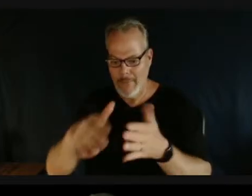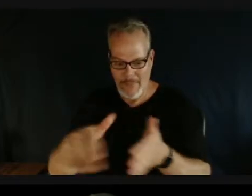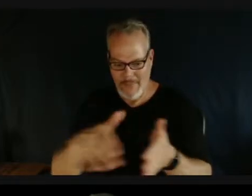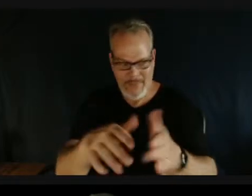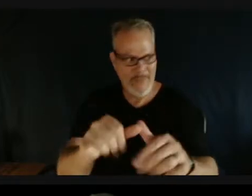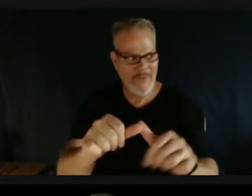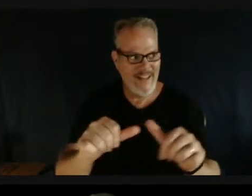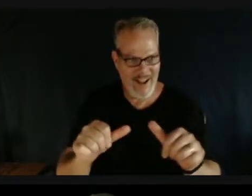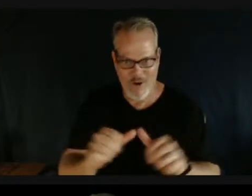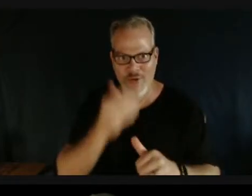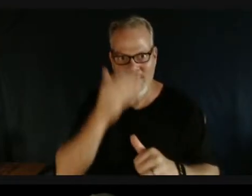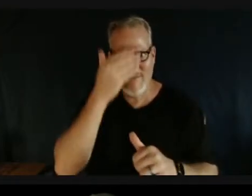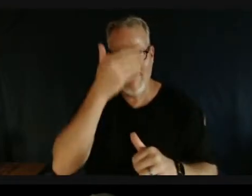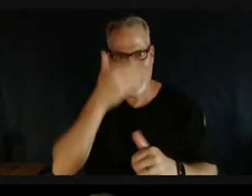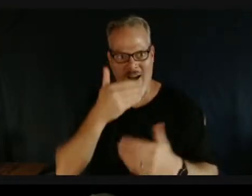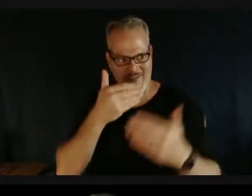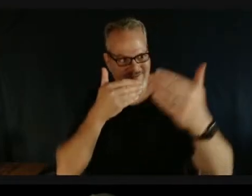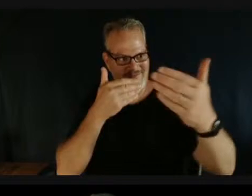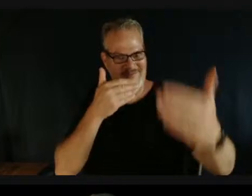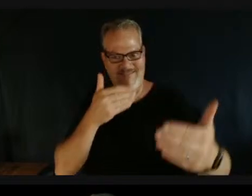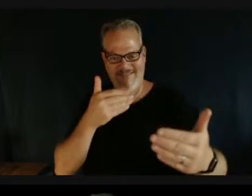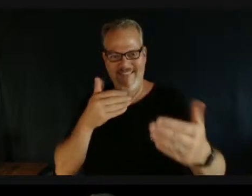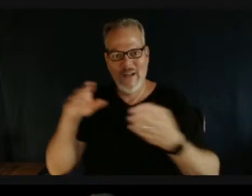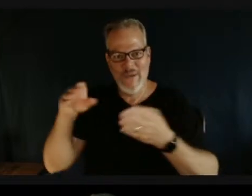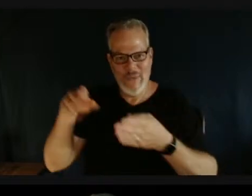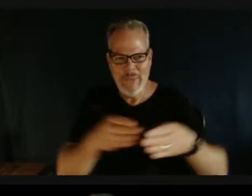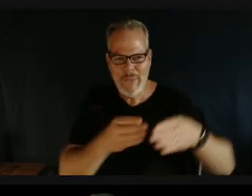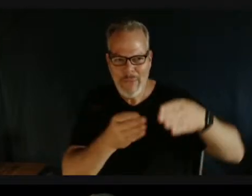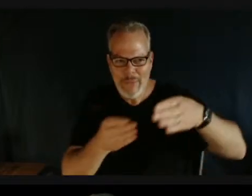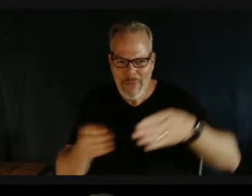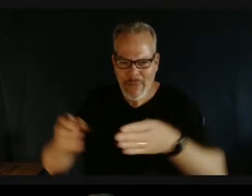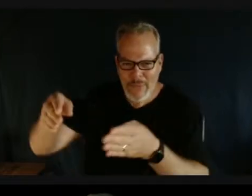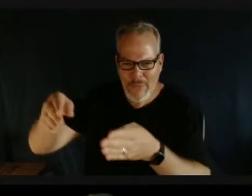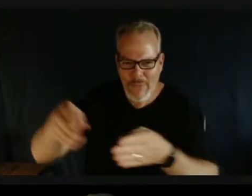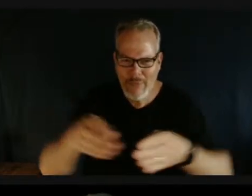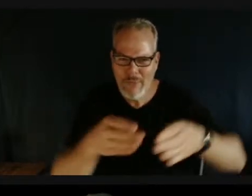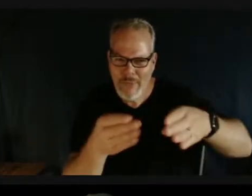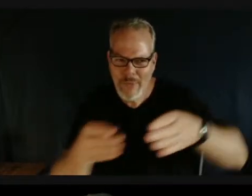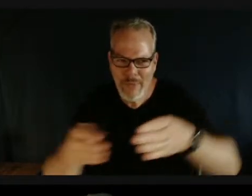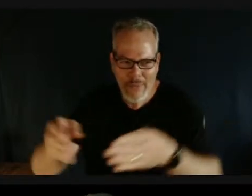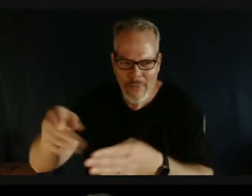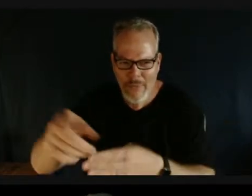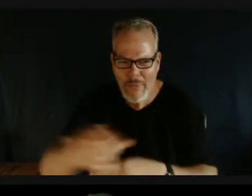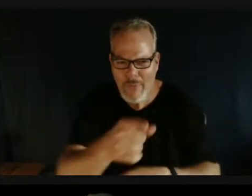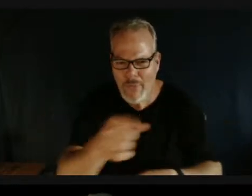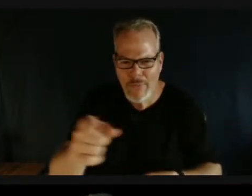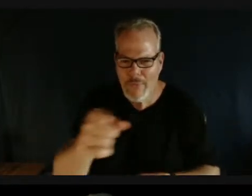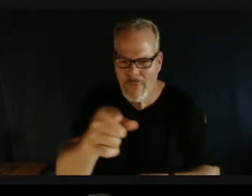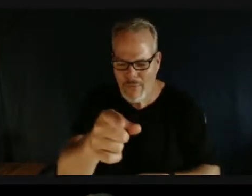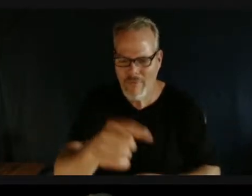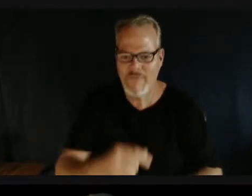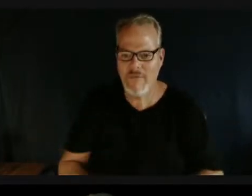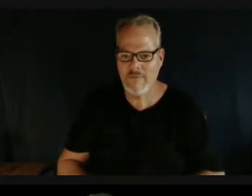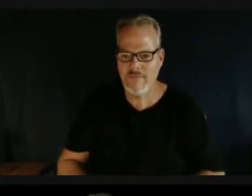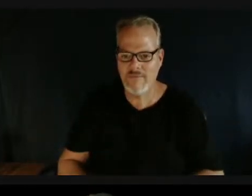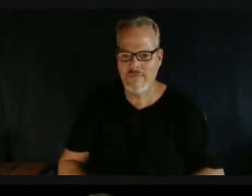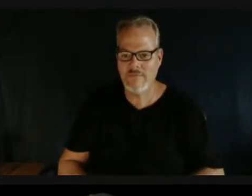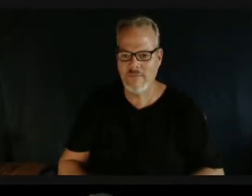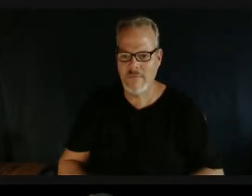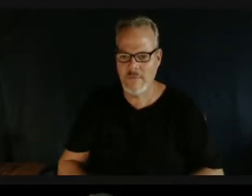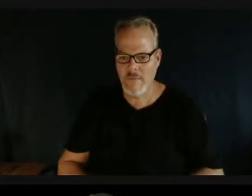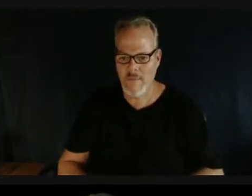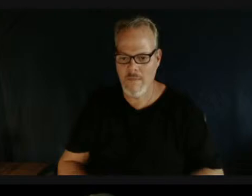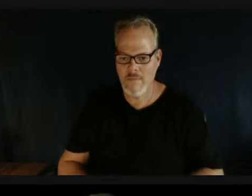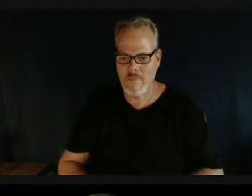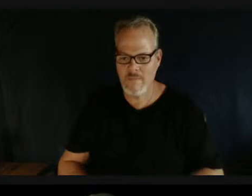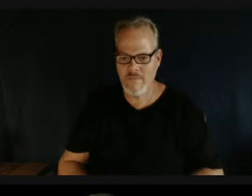then kind of similar snaking path. And I'm going to pull that back here just to, maybe let's find